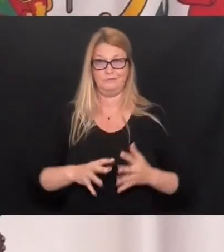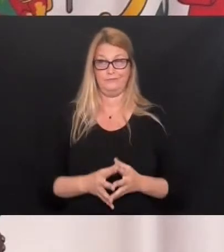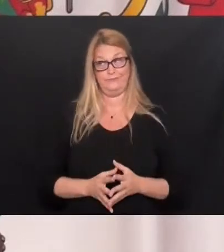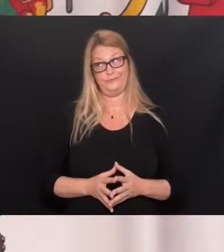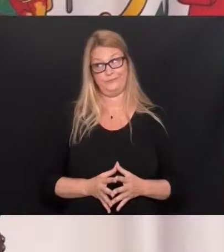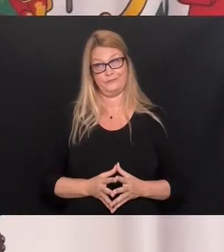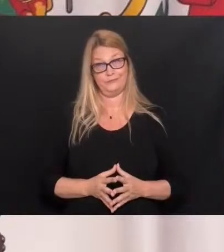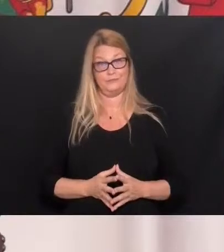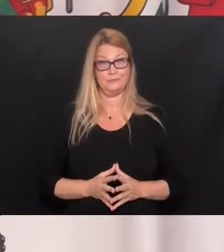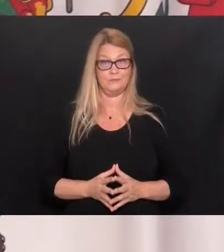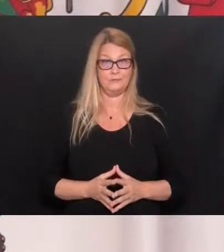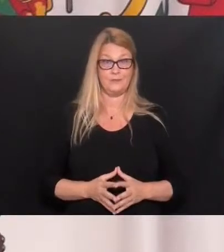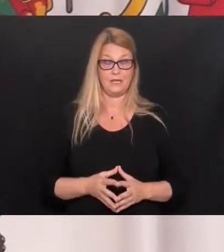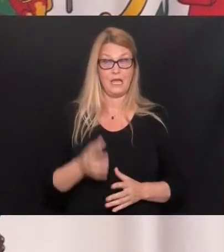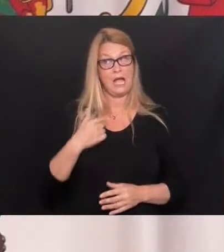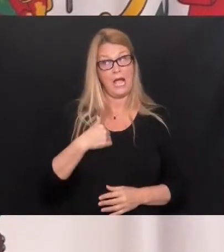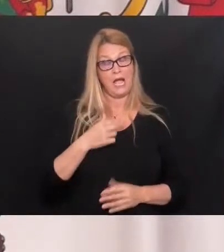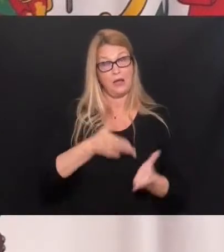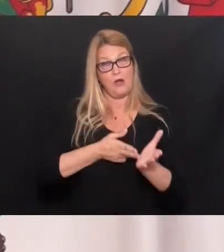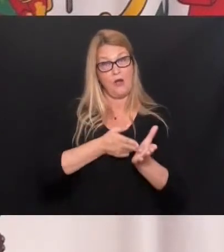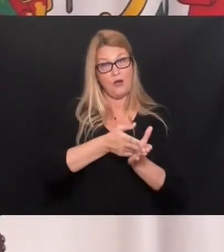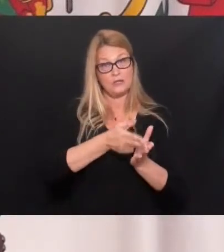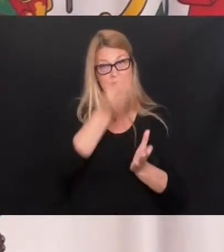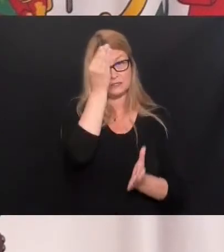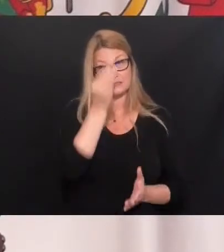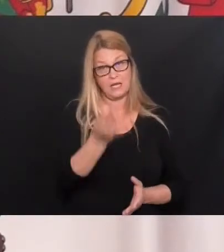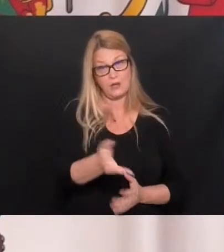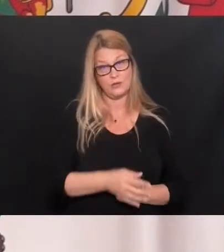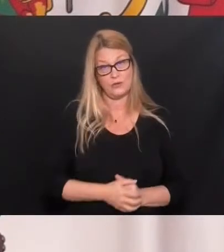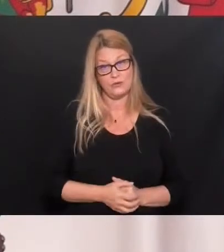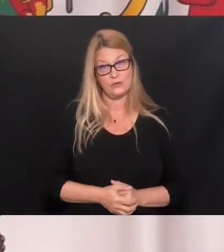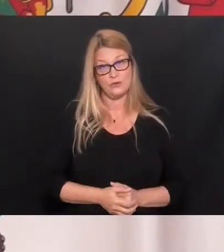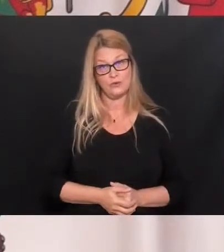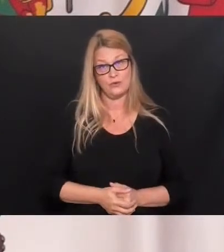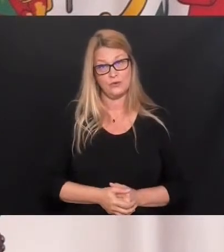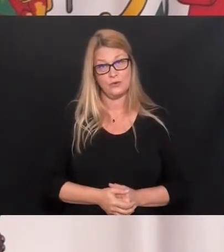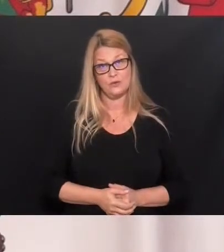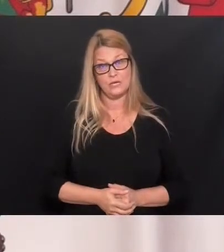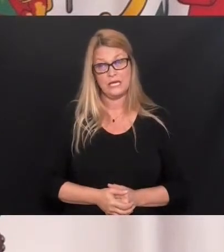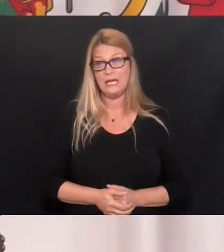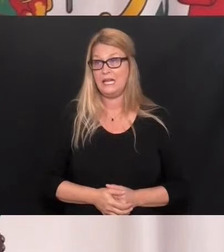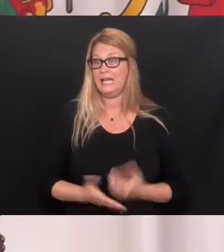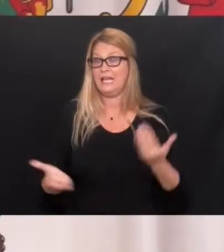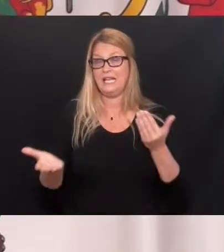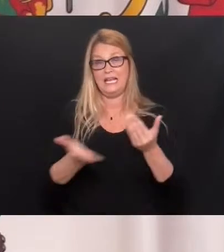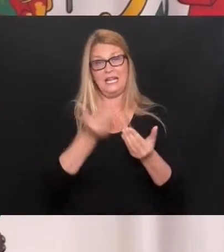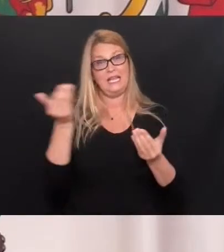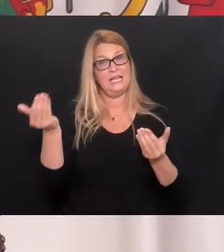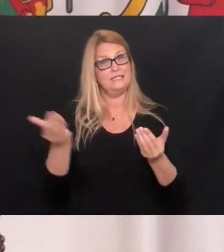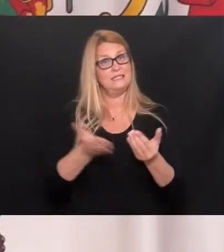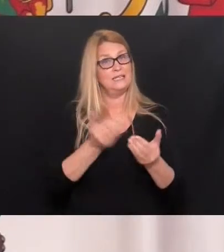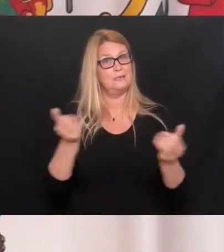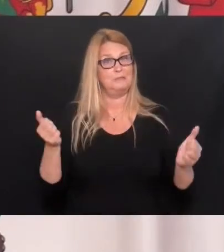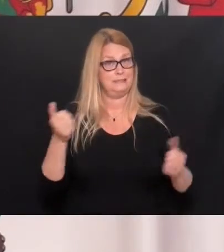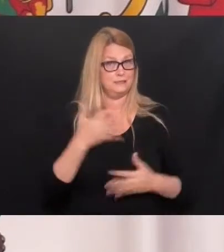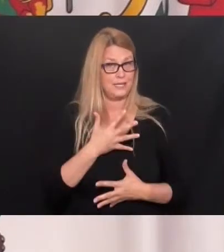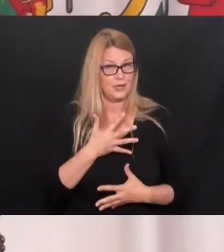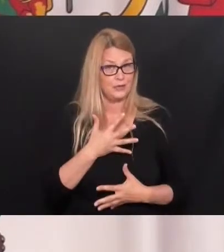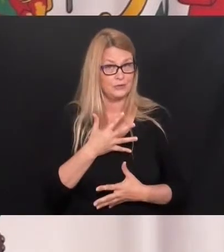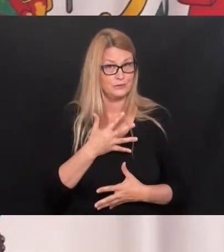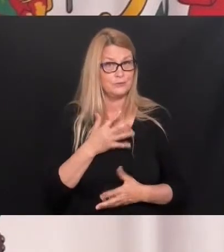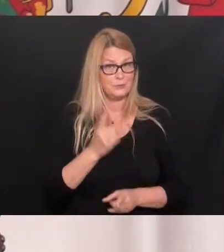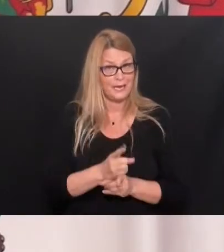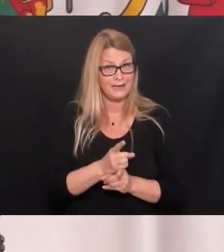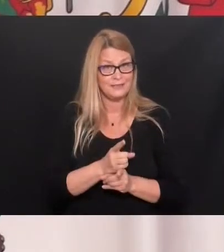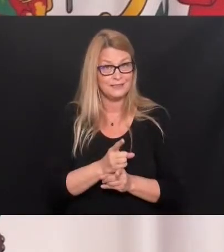Well, I'm telling you, we get scared by everything, do we not?